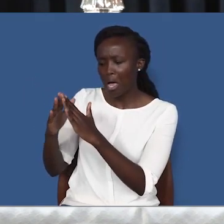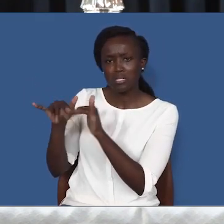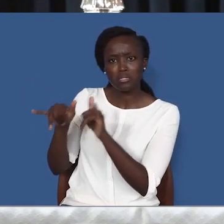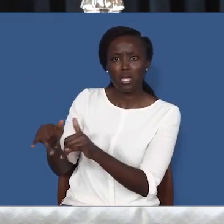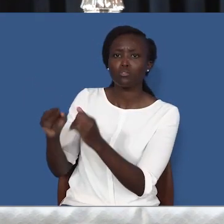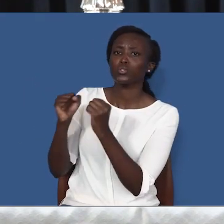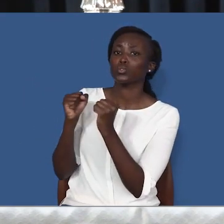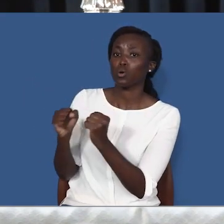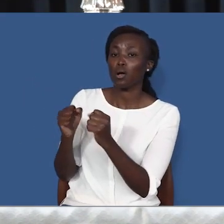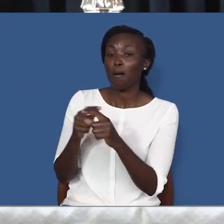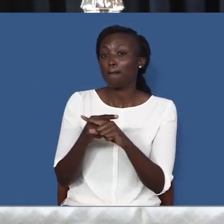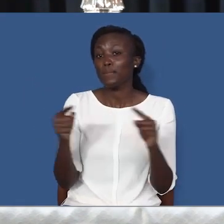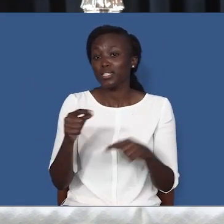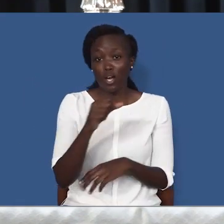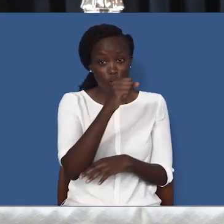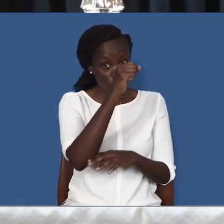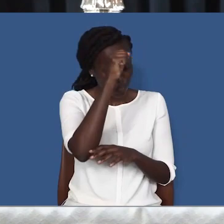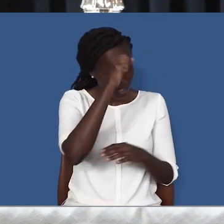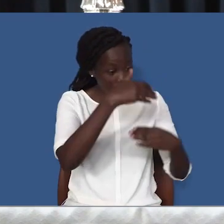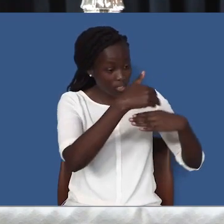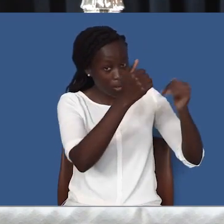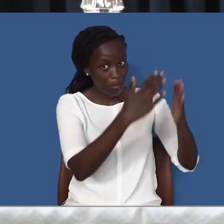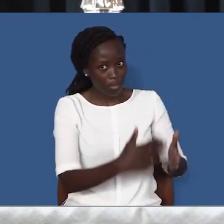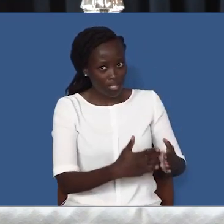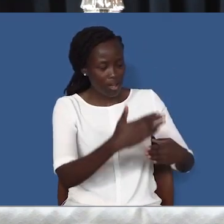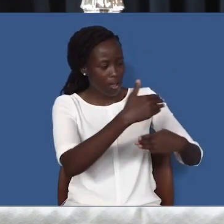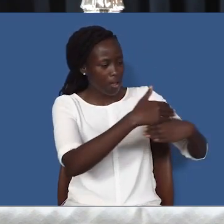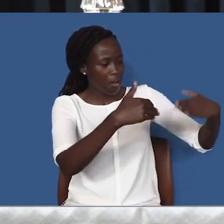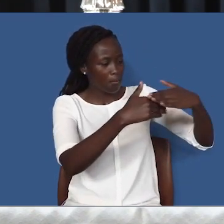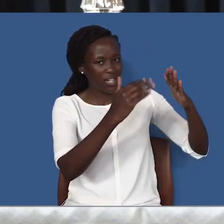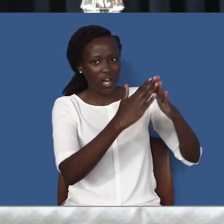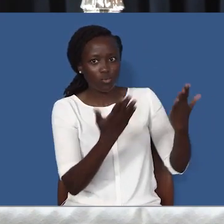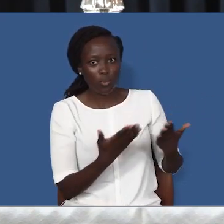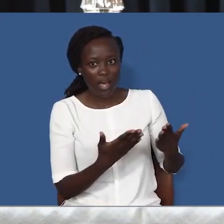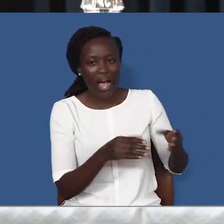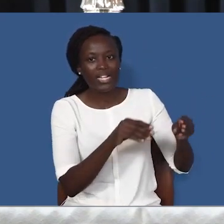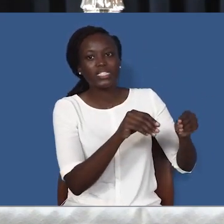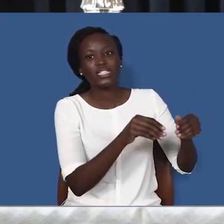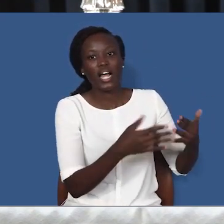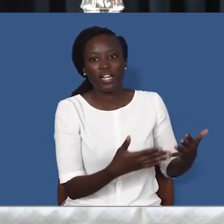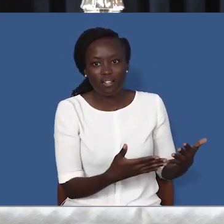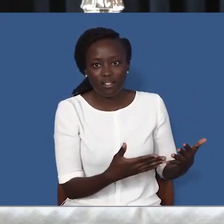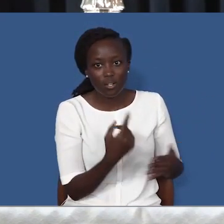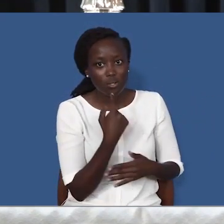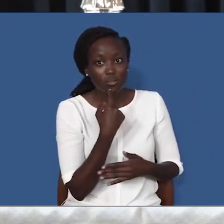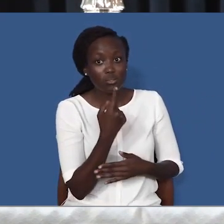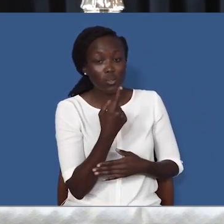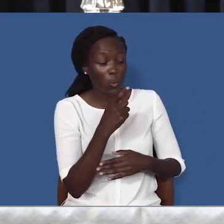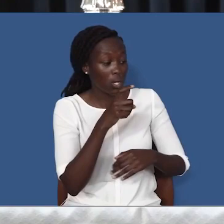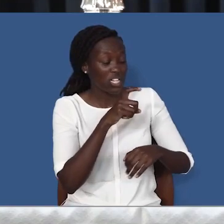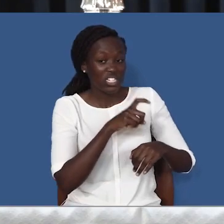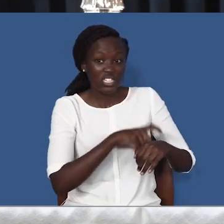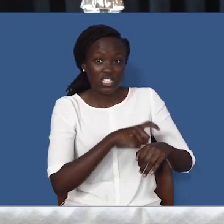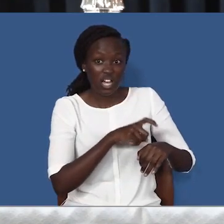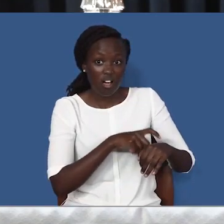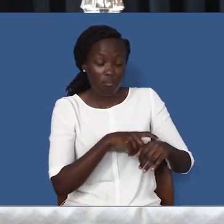stood. While the foolish builder built his house on sand. And this person, the Bible